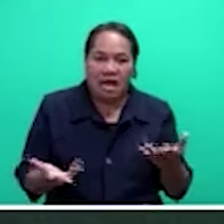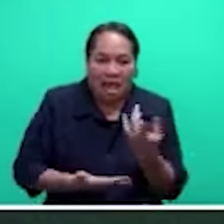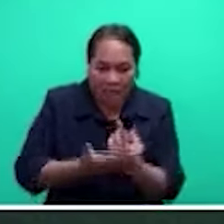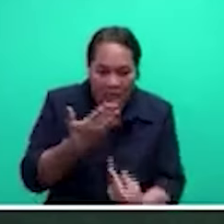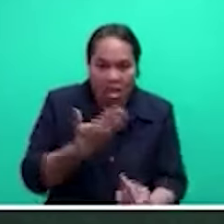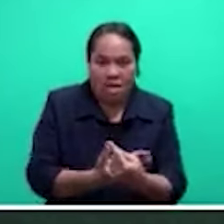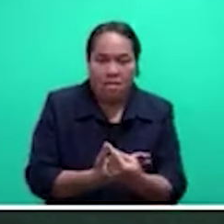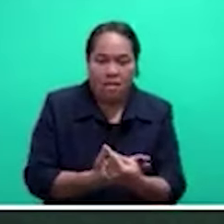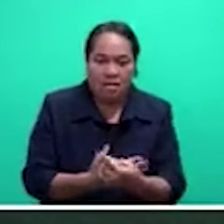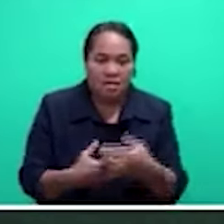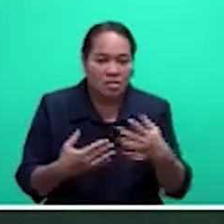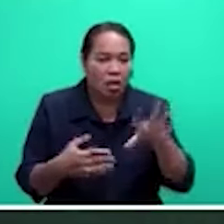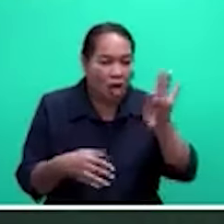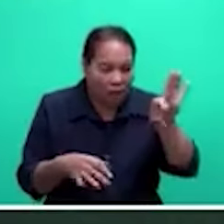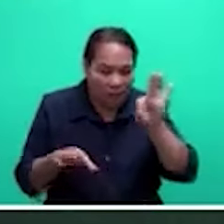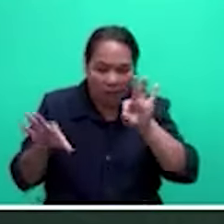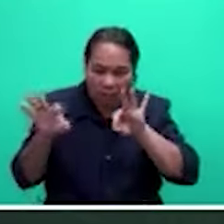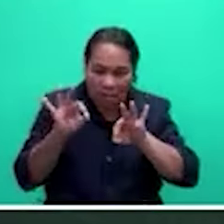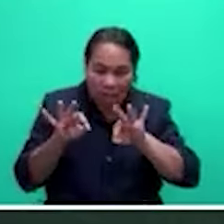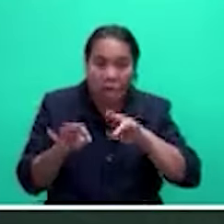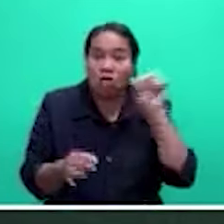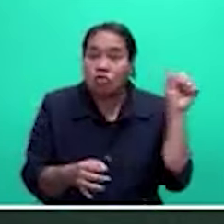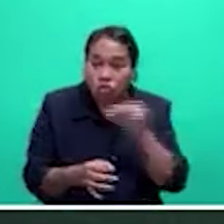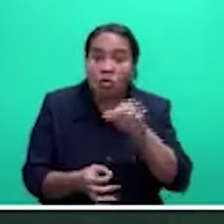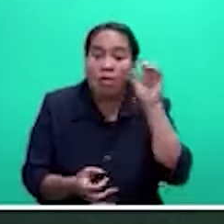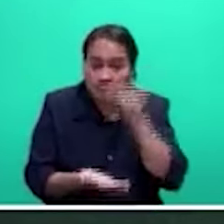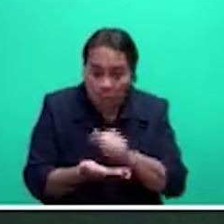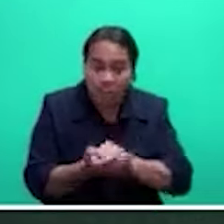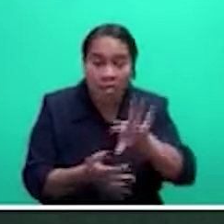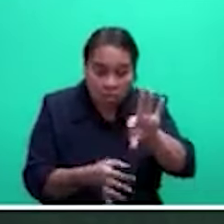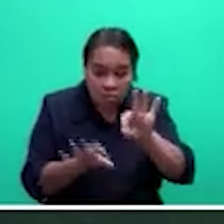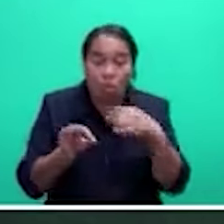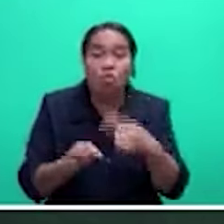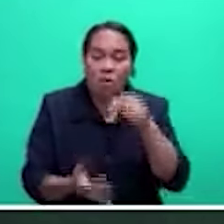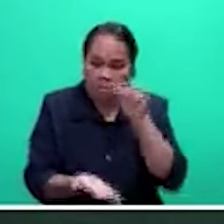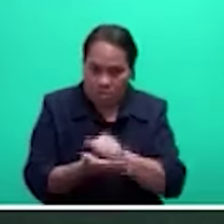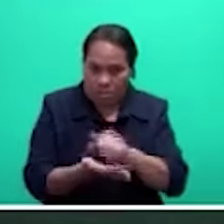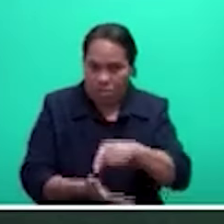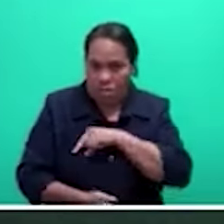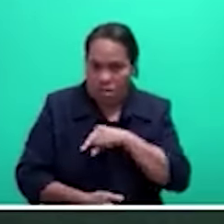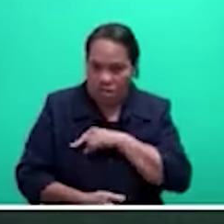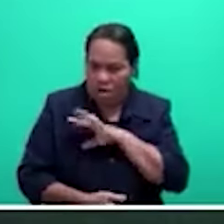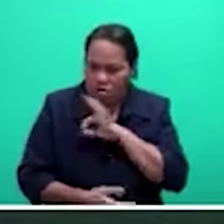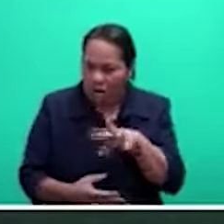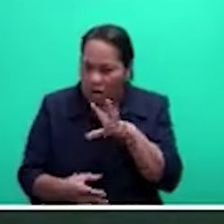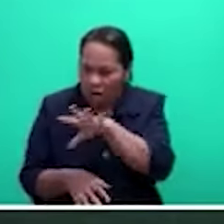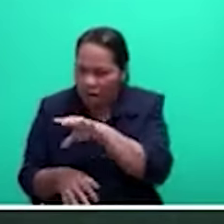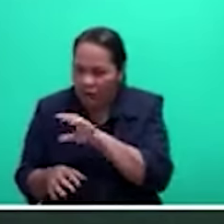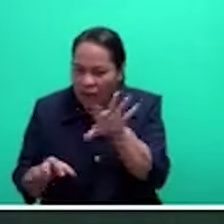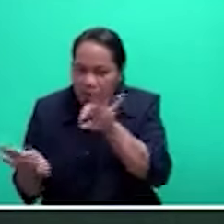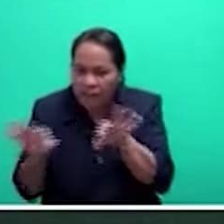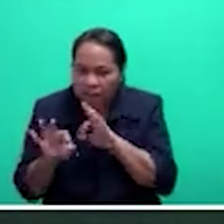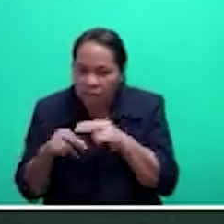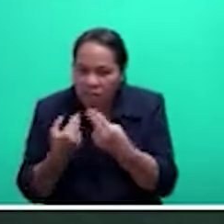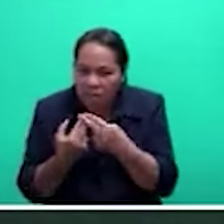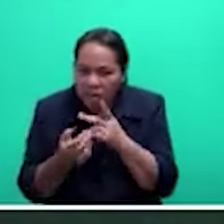Such appointments discriminate against qualified individuals who lack political backing. My colleagues have spoken about these civil